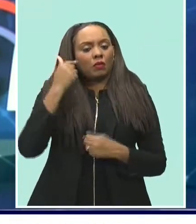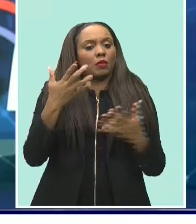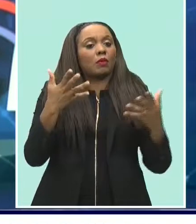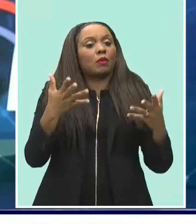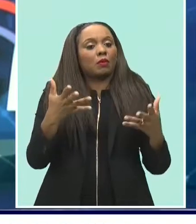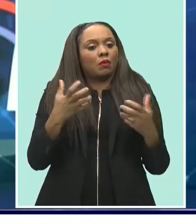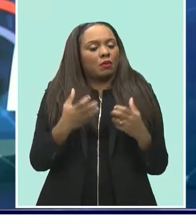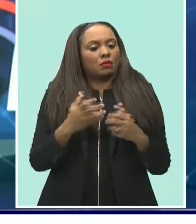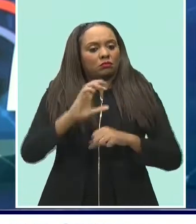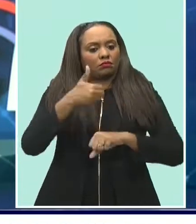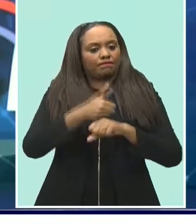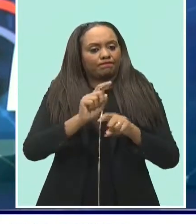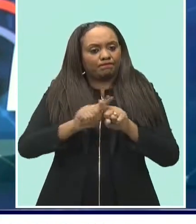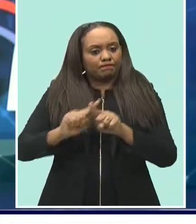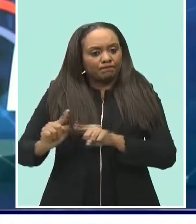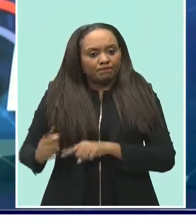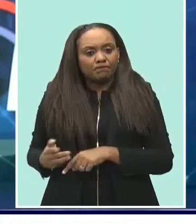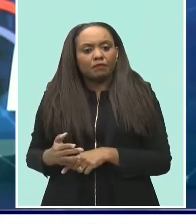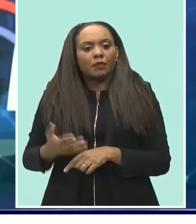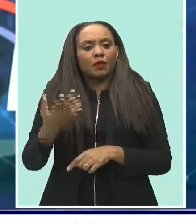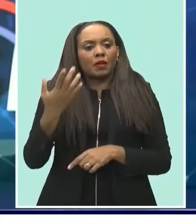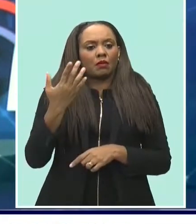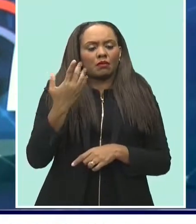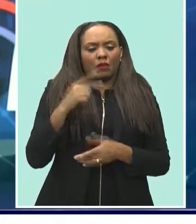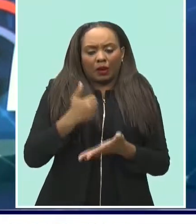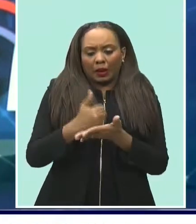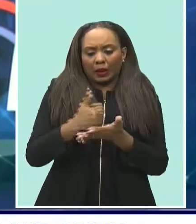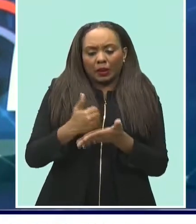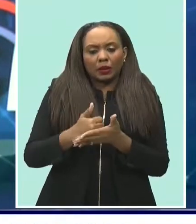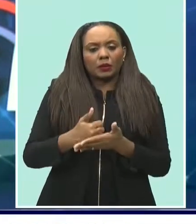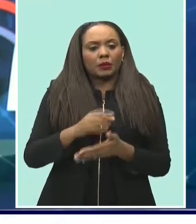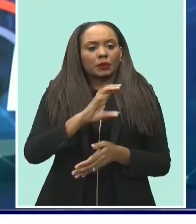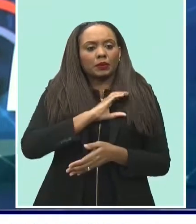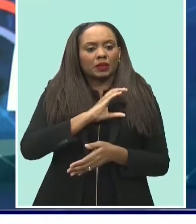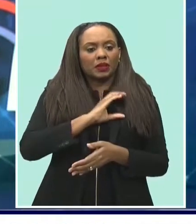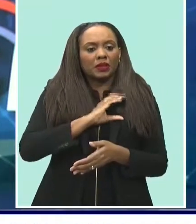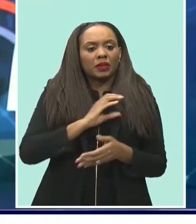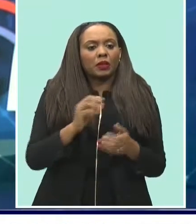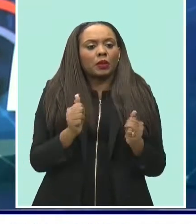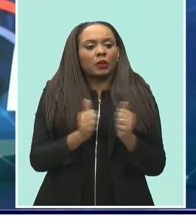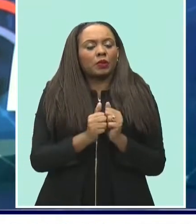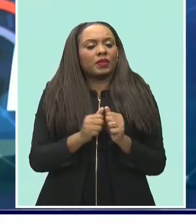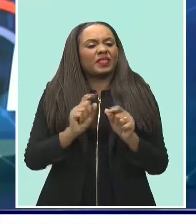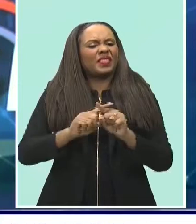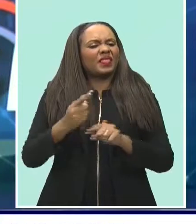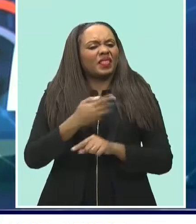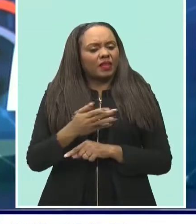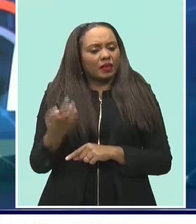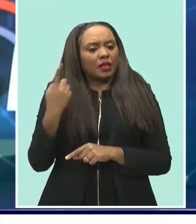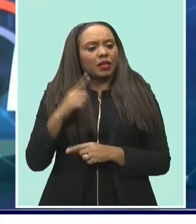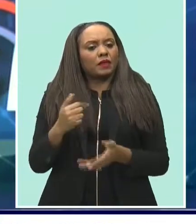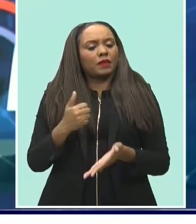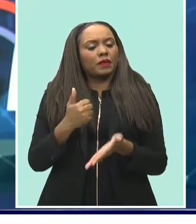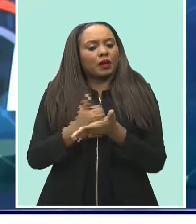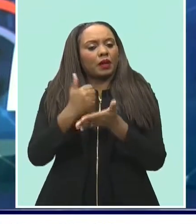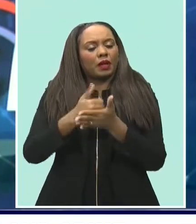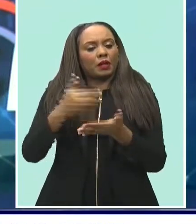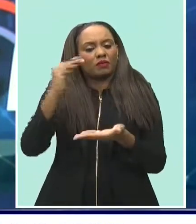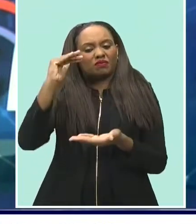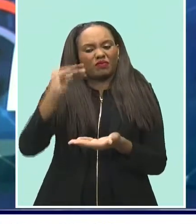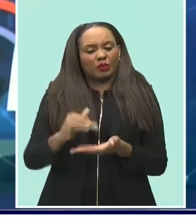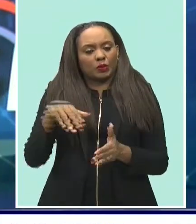put resources into proactive policing and equipping the members of the force with the latest investigative tools to get the job